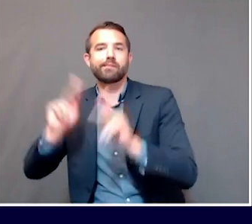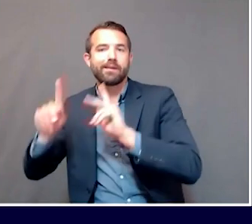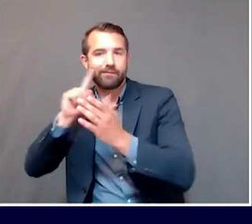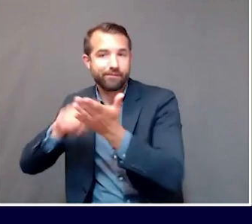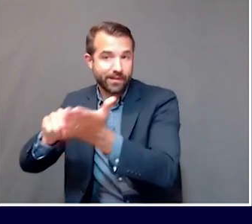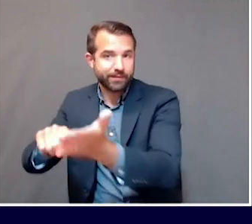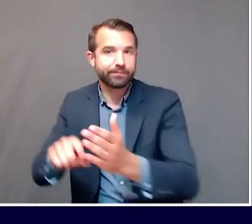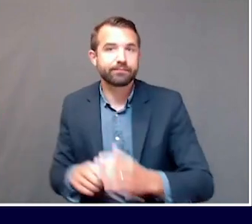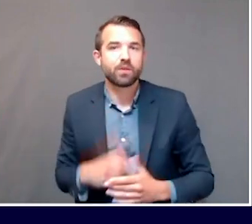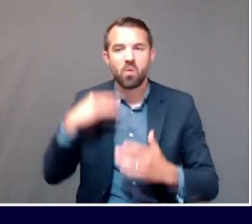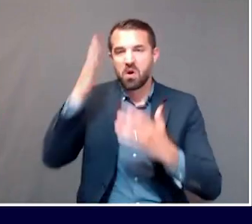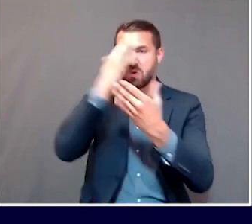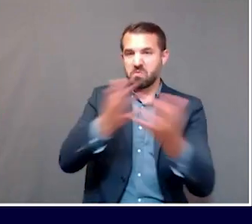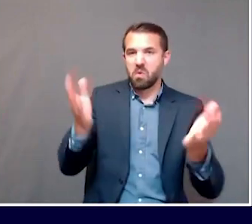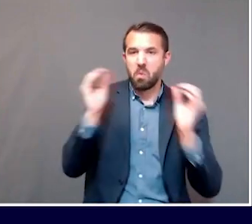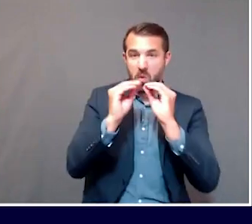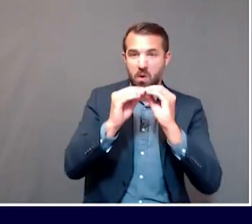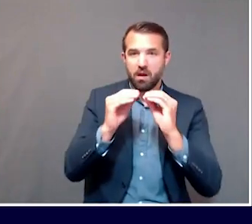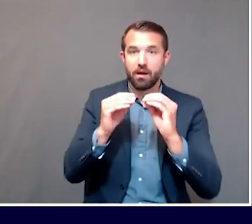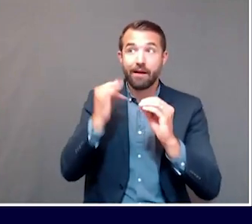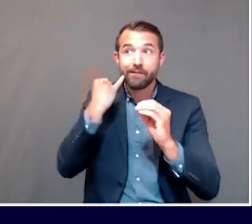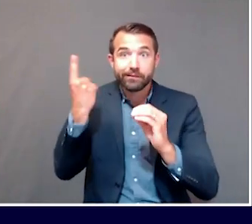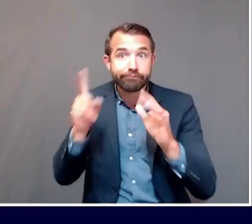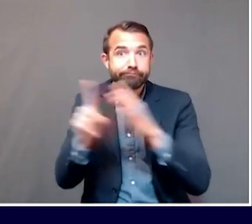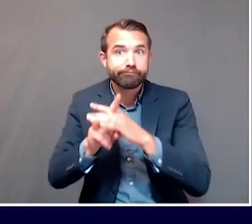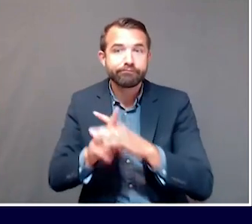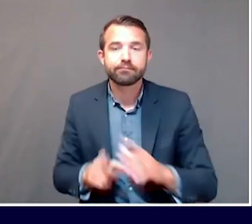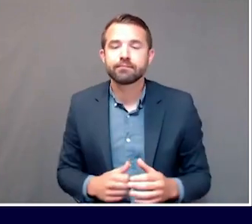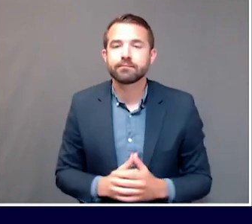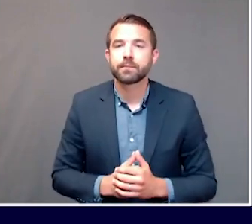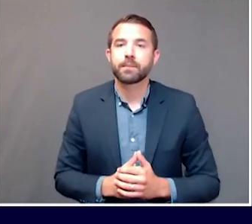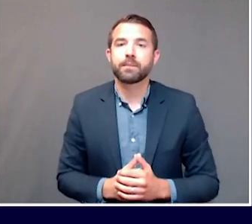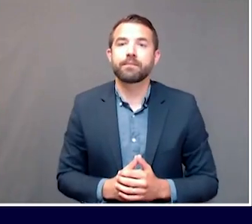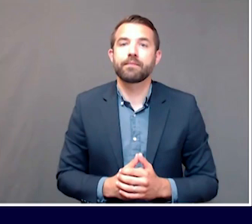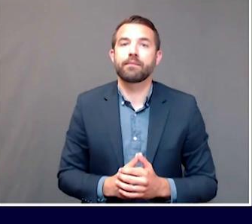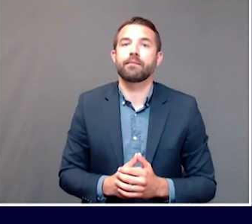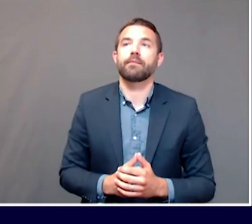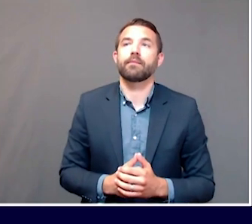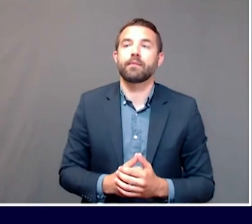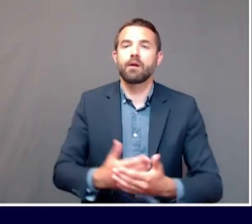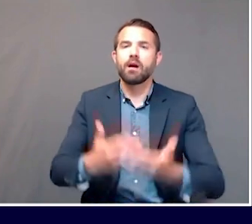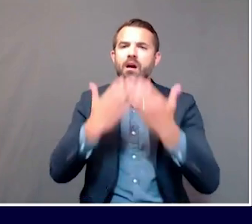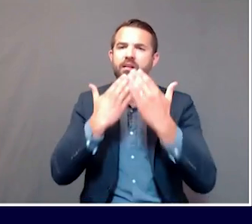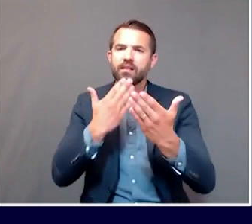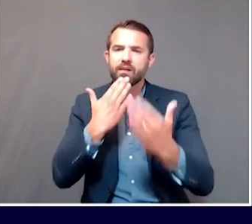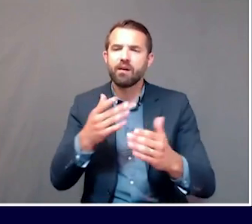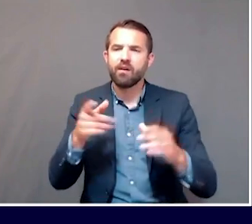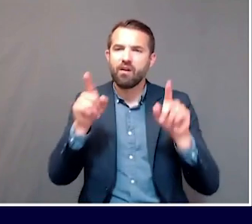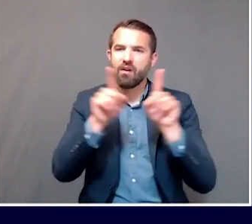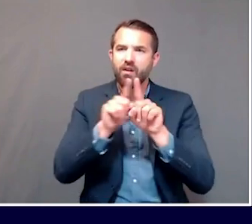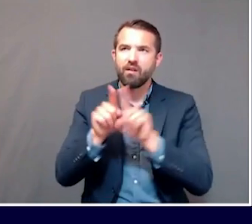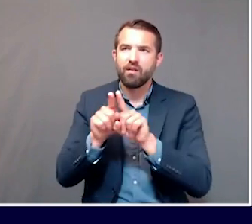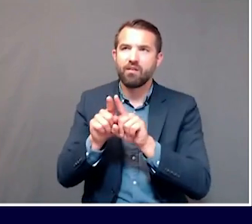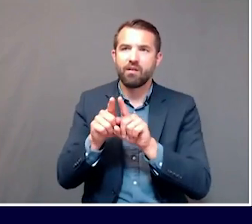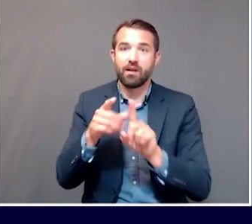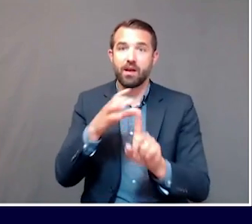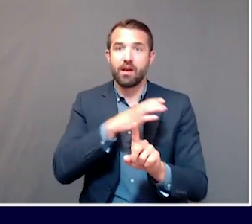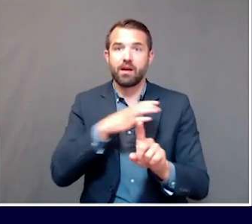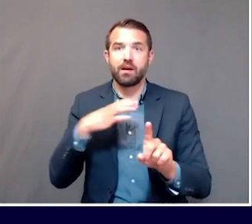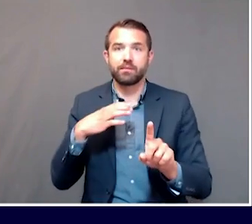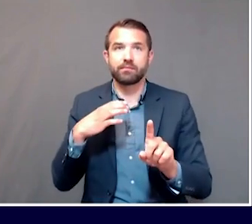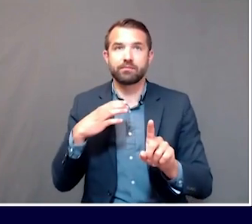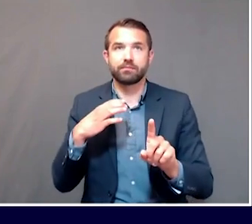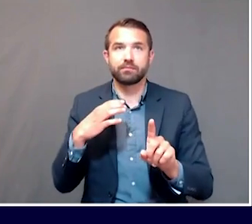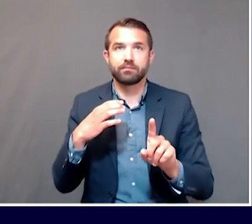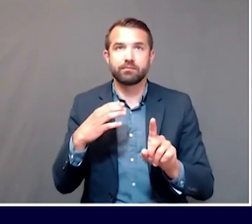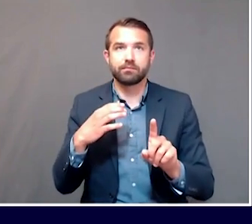you. And I think both for you and the governor, whoever wants to weigh in on this, with the extreme surges being seen in other states following reopening,